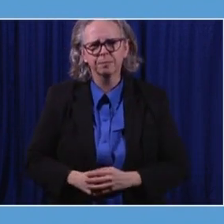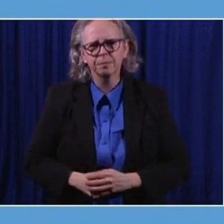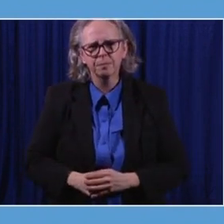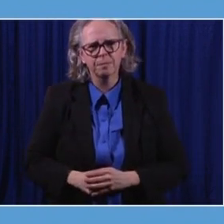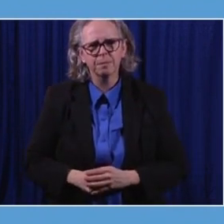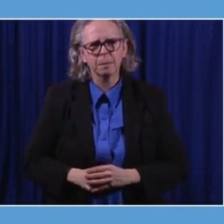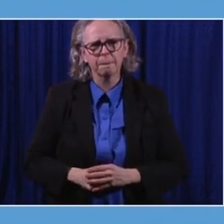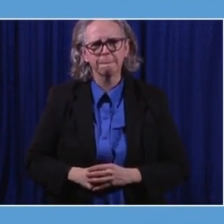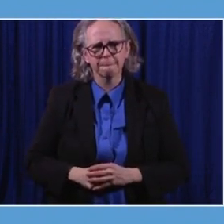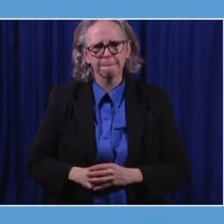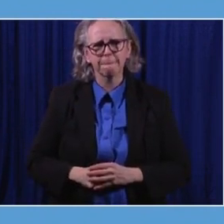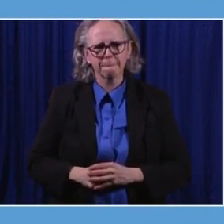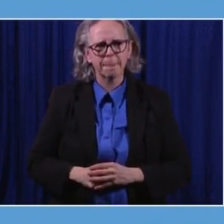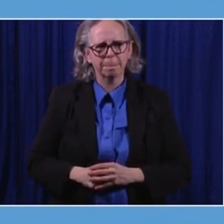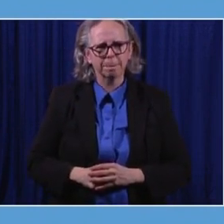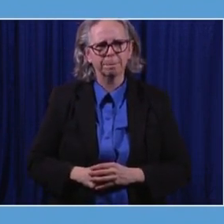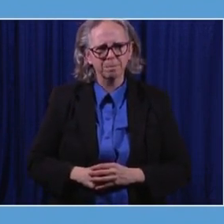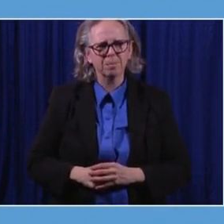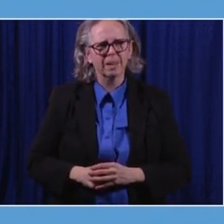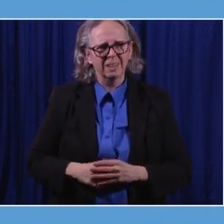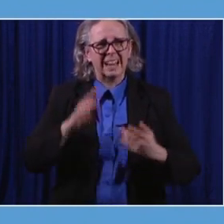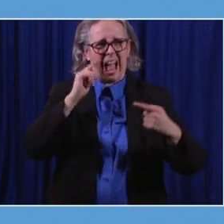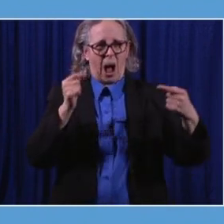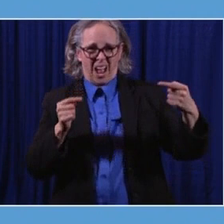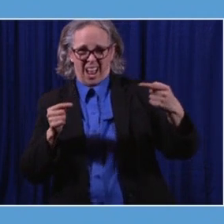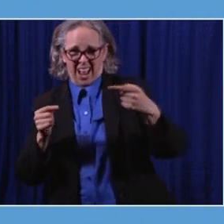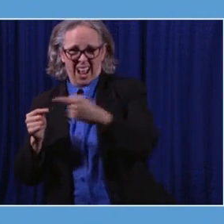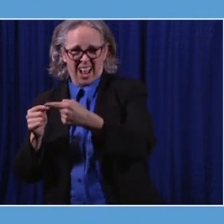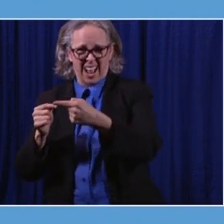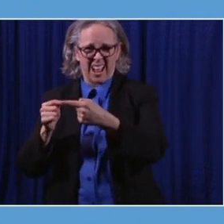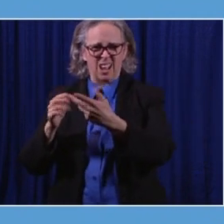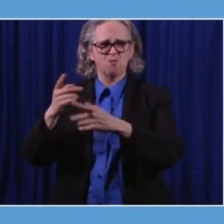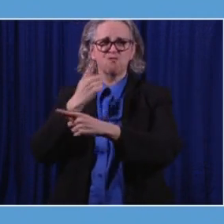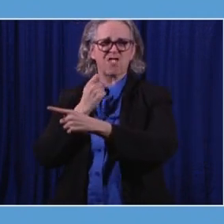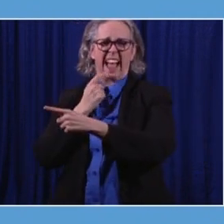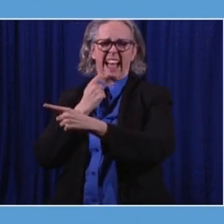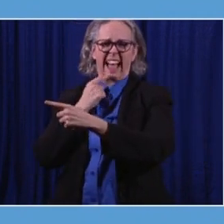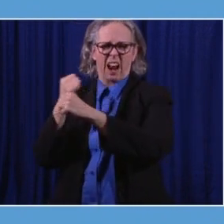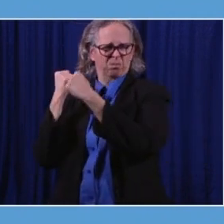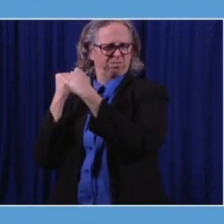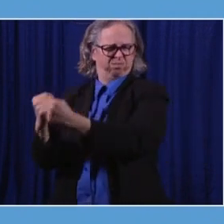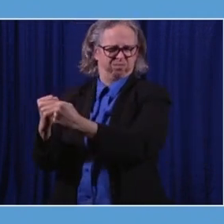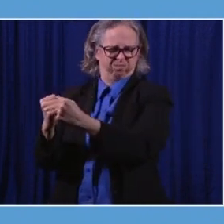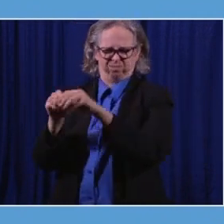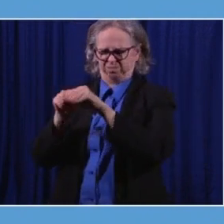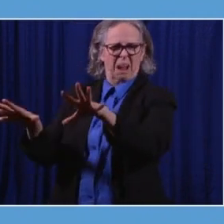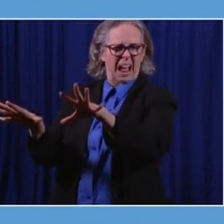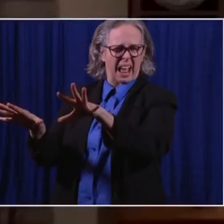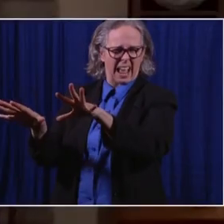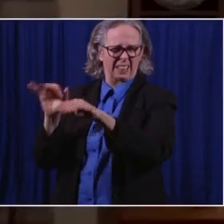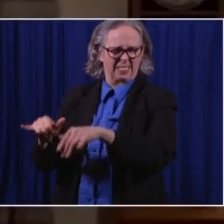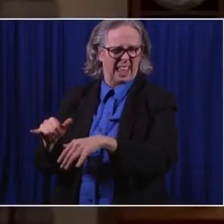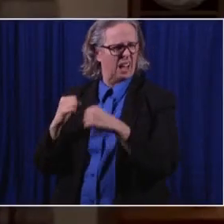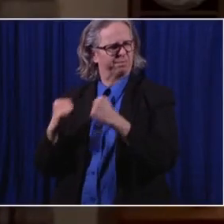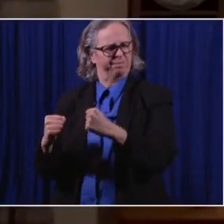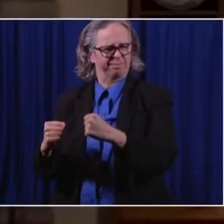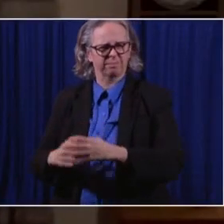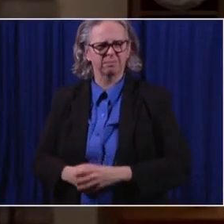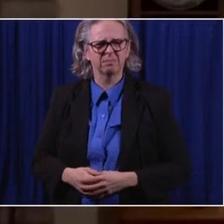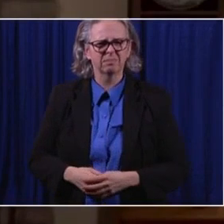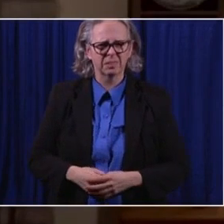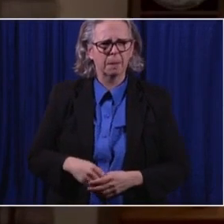And basically, every county is in the red. But we designed this to really